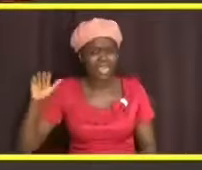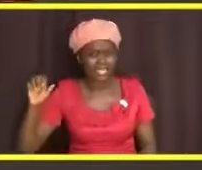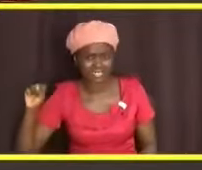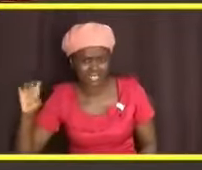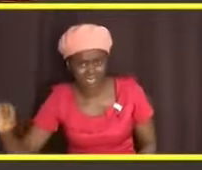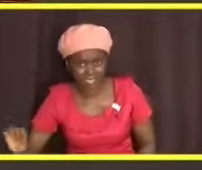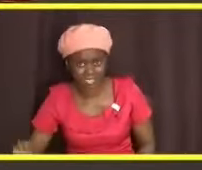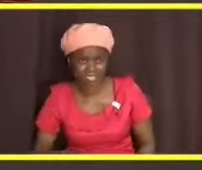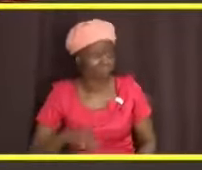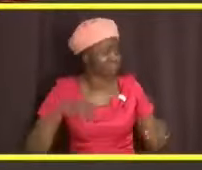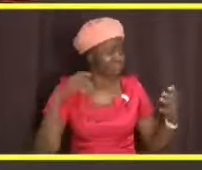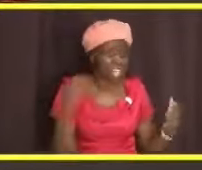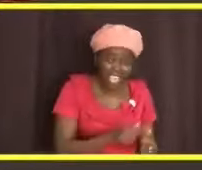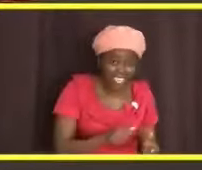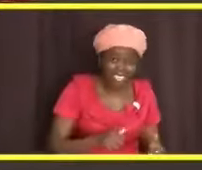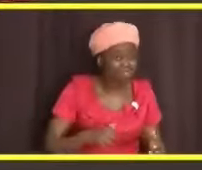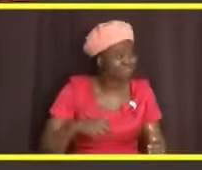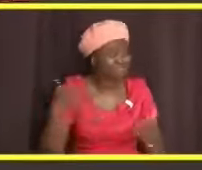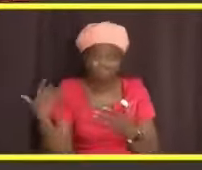And the enemy attacked him.